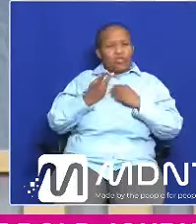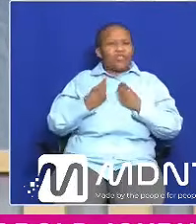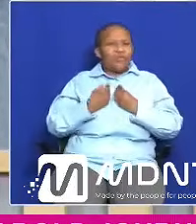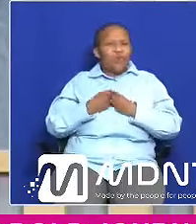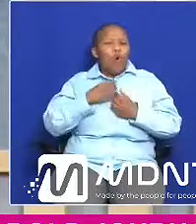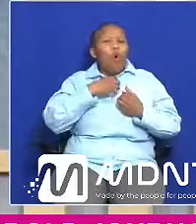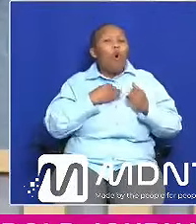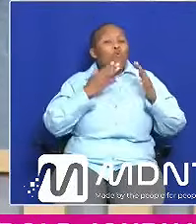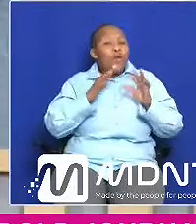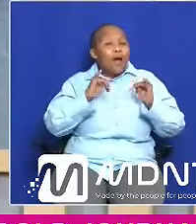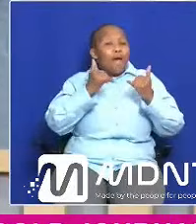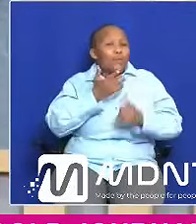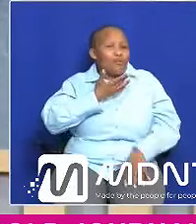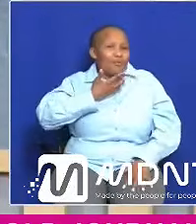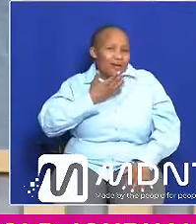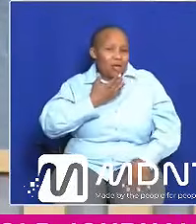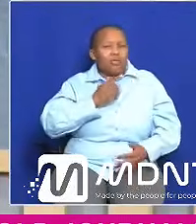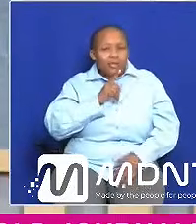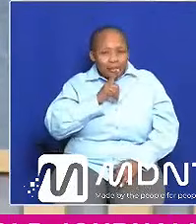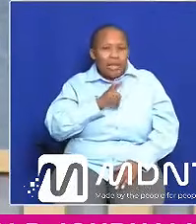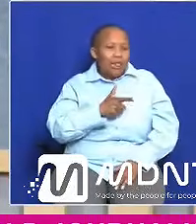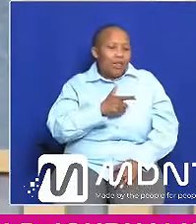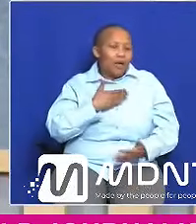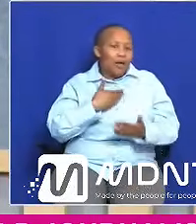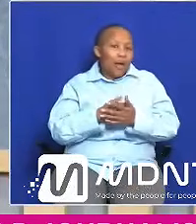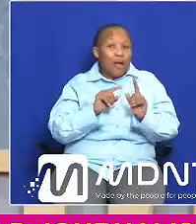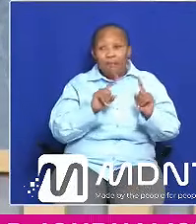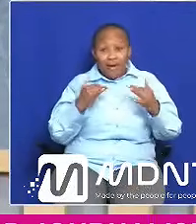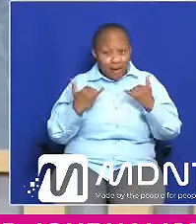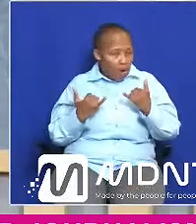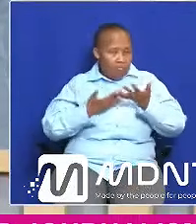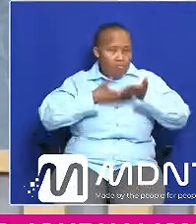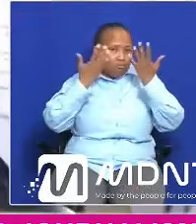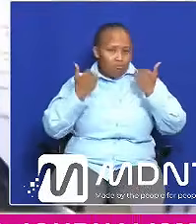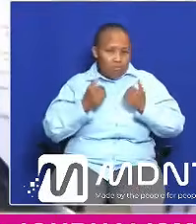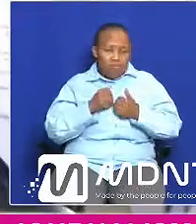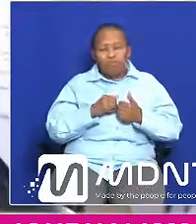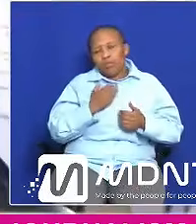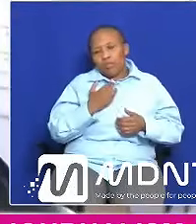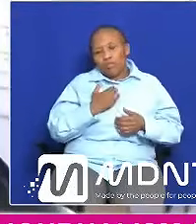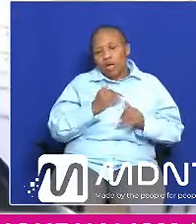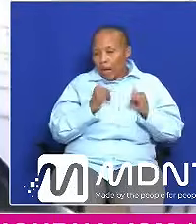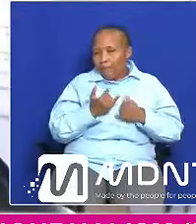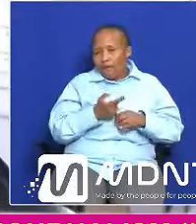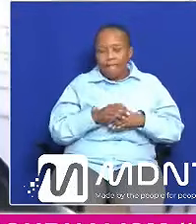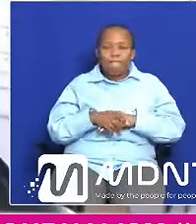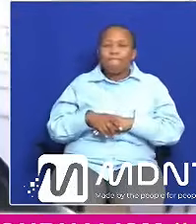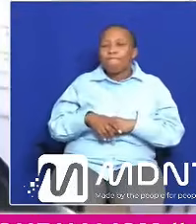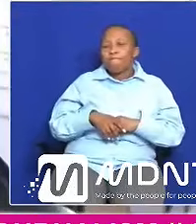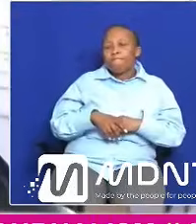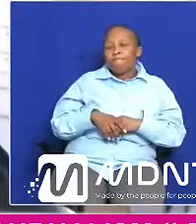it. But for now, I don't know this company. Okay, I noted that in response, I think, to Commissioner Baloi's